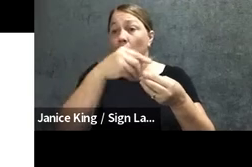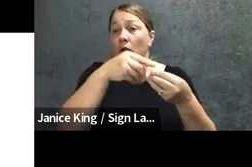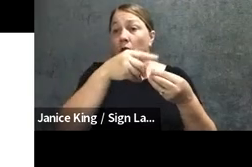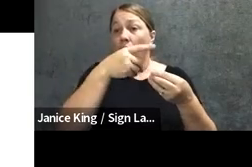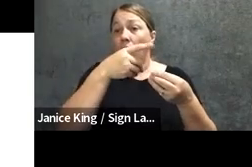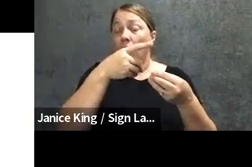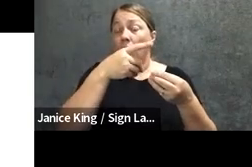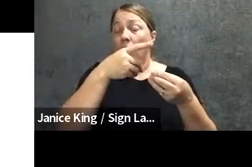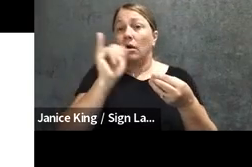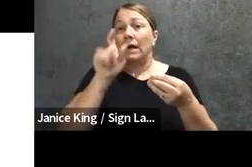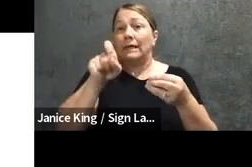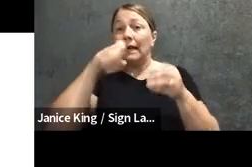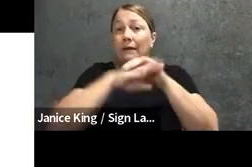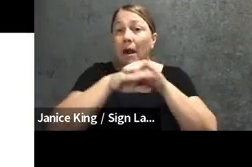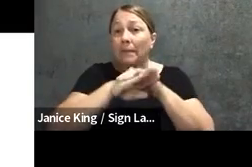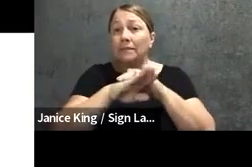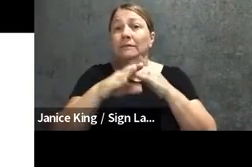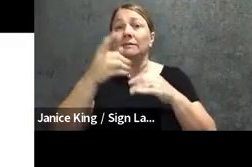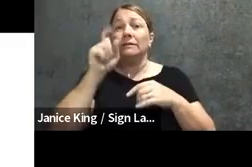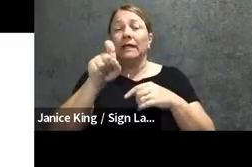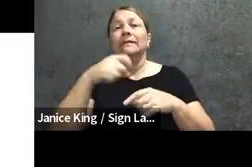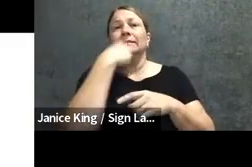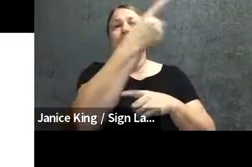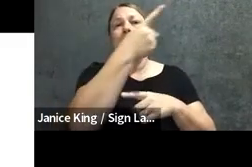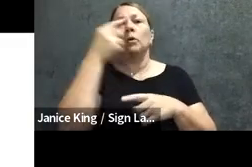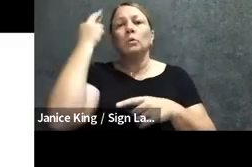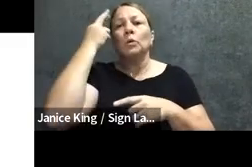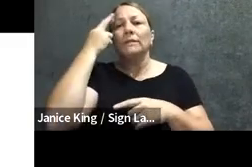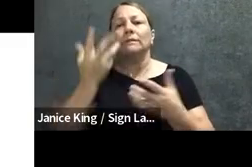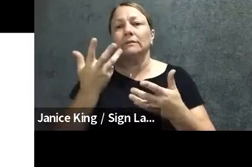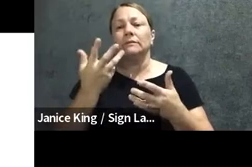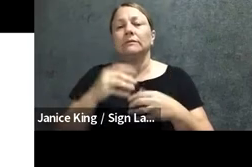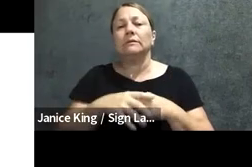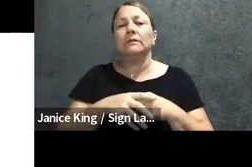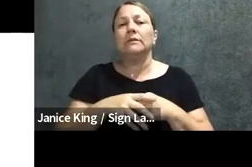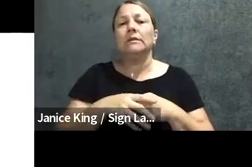the disability. Disclosure is a necessary predicate.